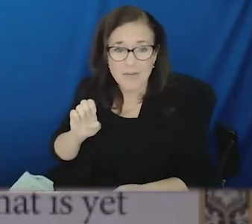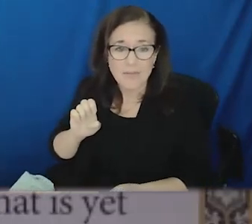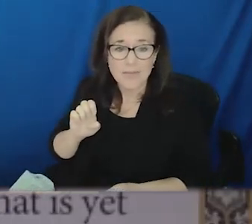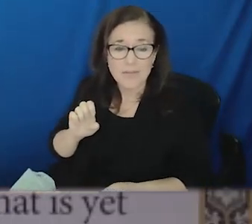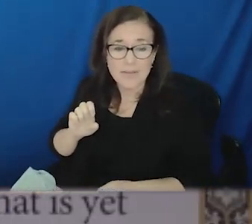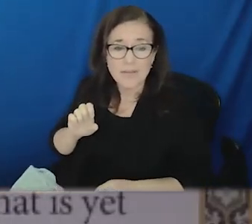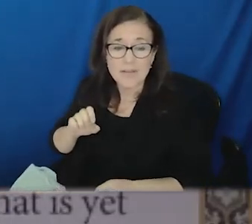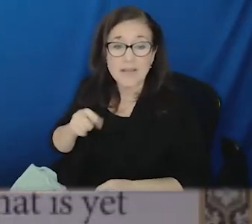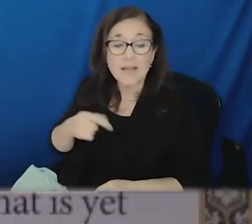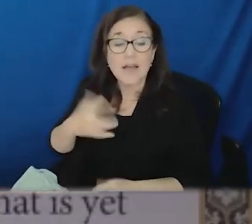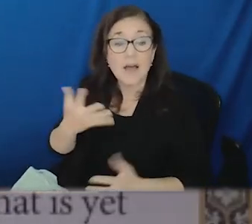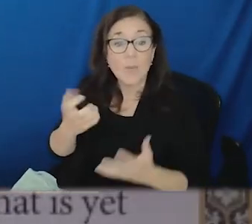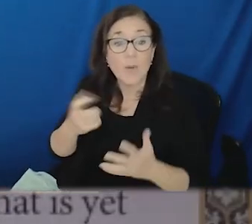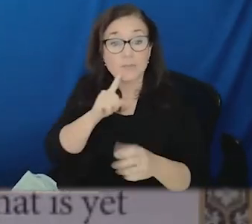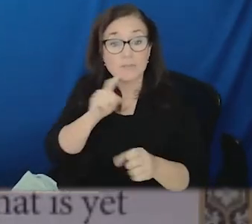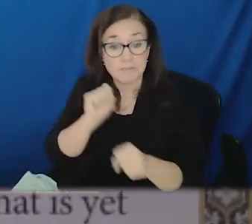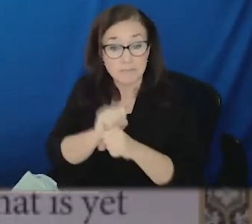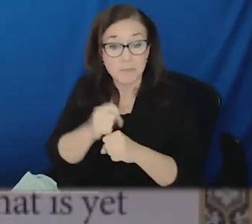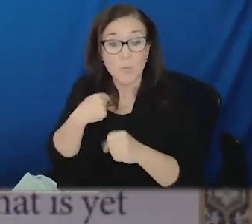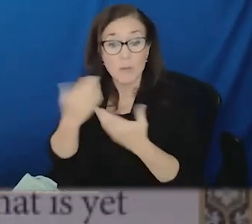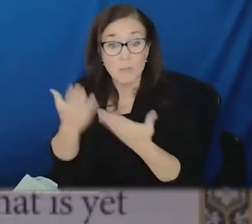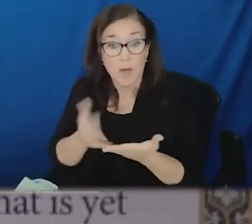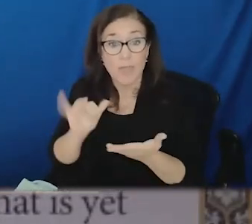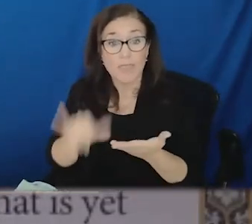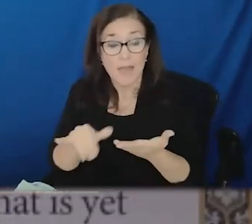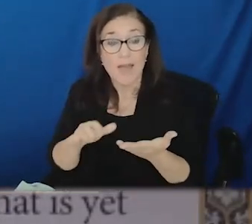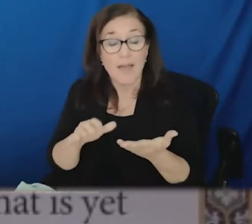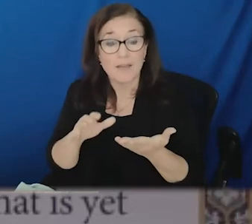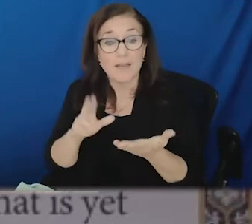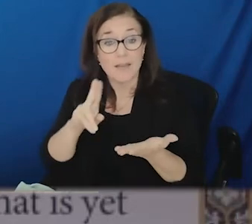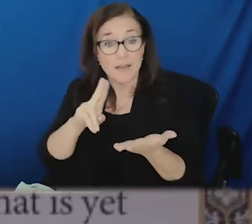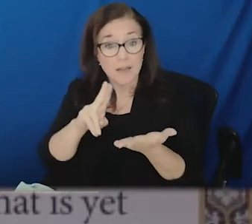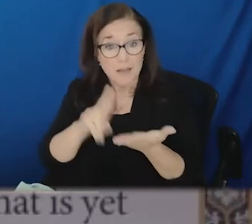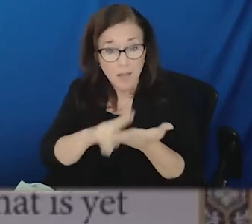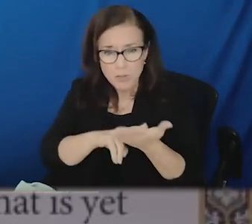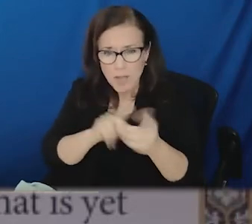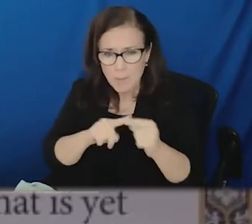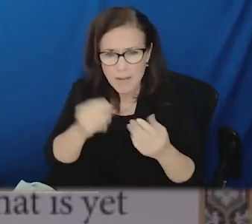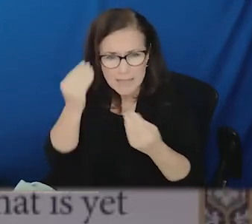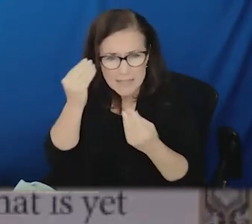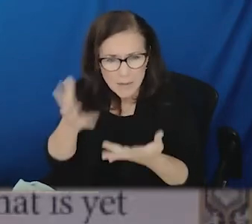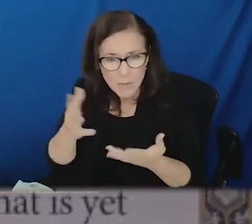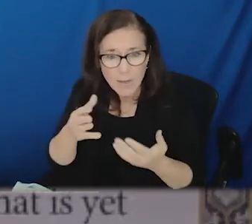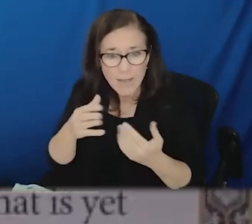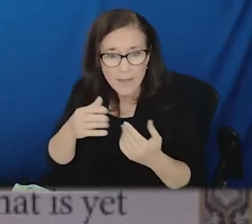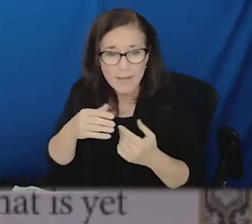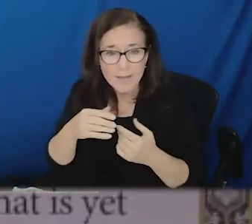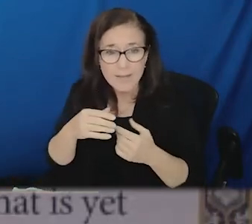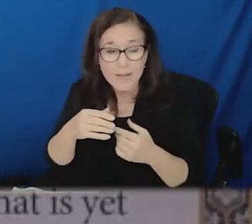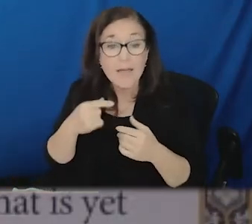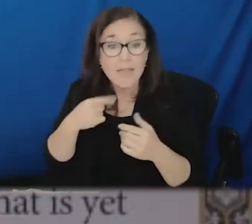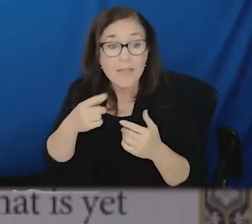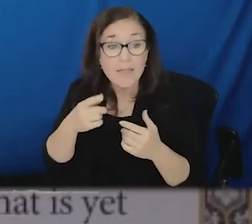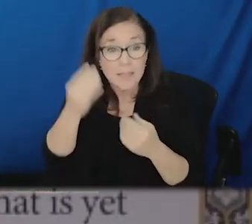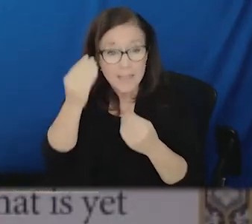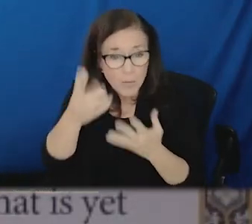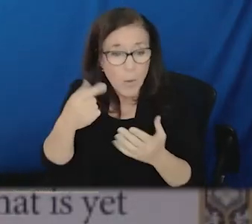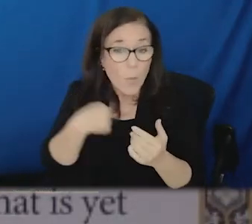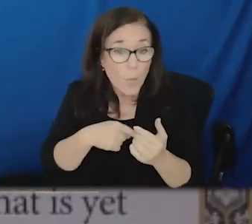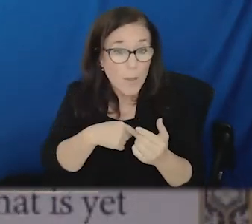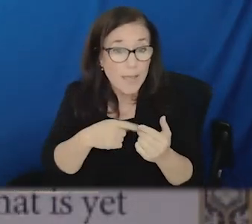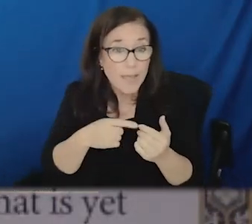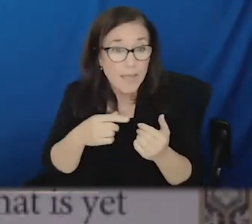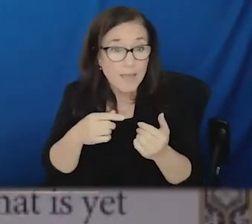to you this contract, but I do want to let the board members and the public know that I looked into 3 different companies to do this